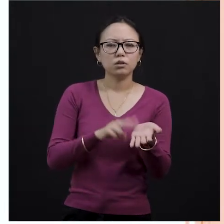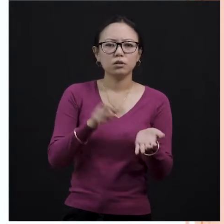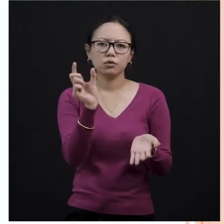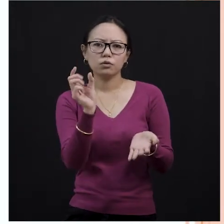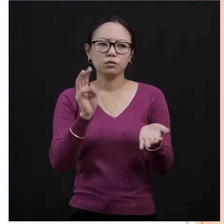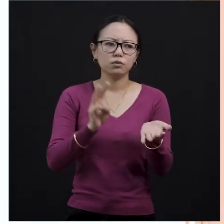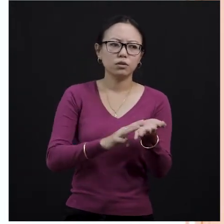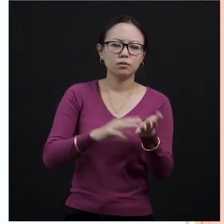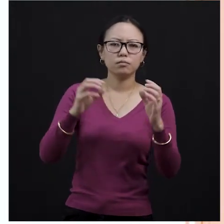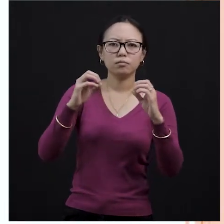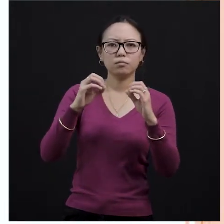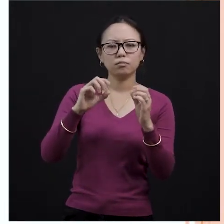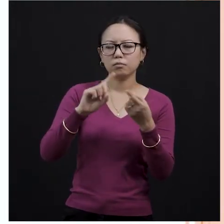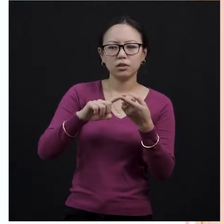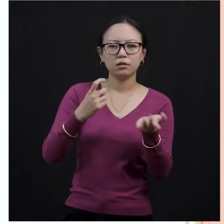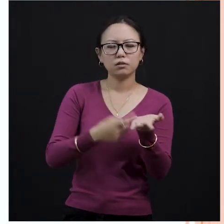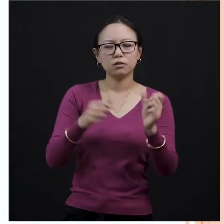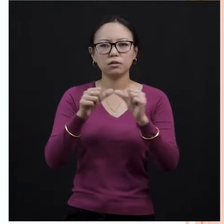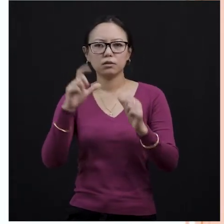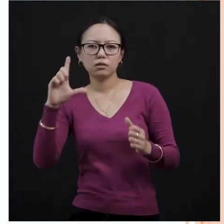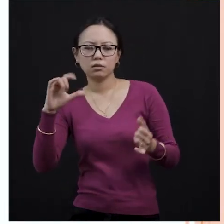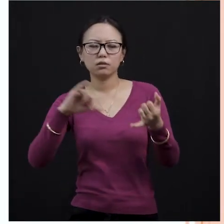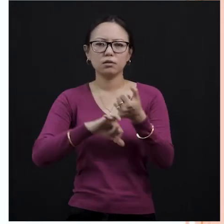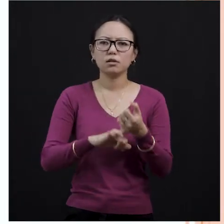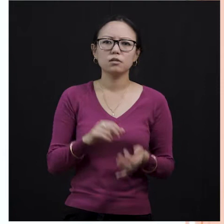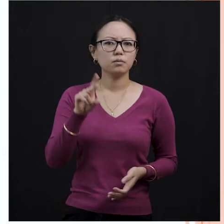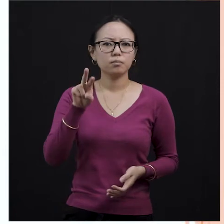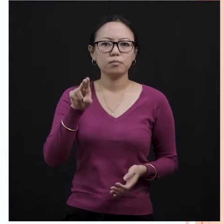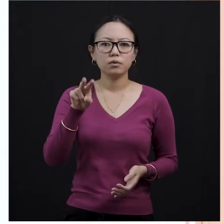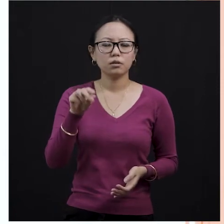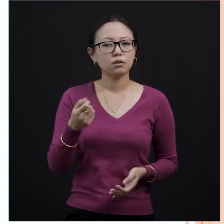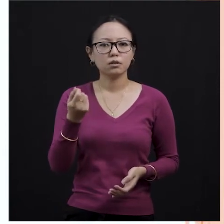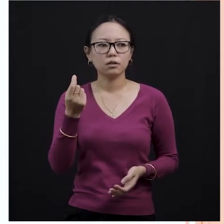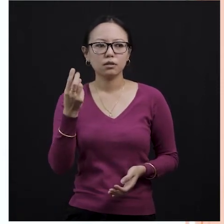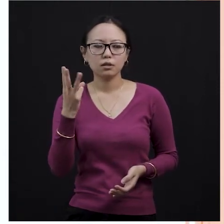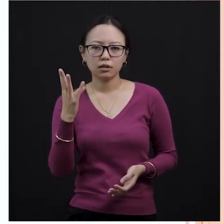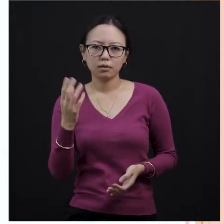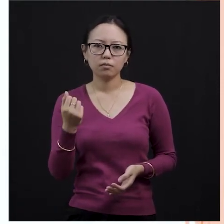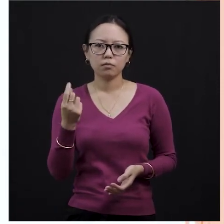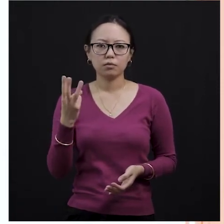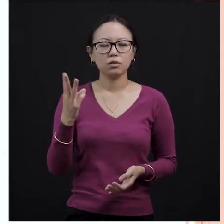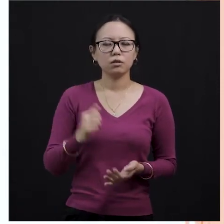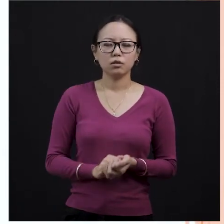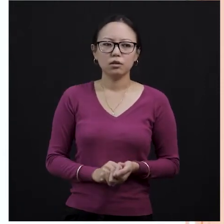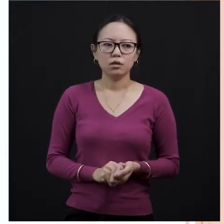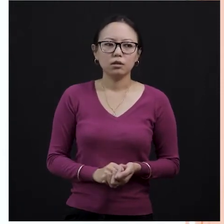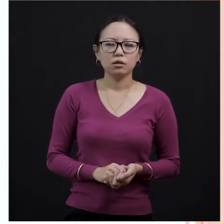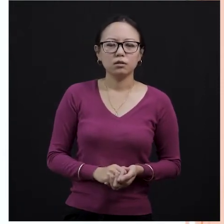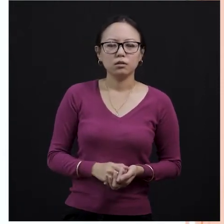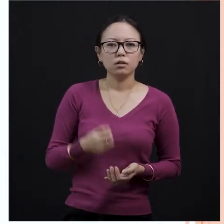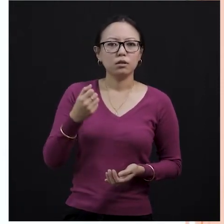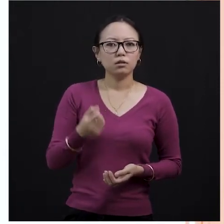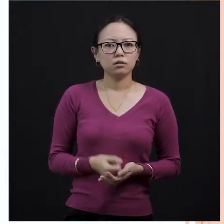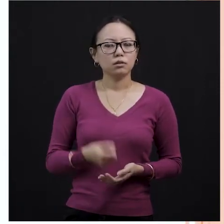to numbers, and the number names, it refers to the spelling of that number, all right?